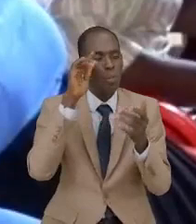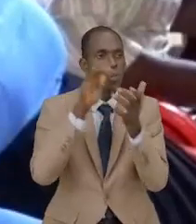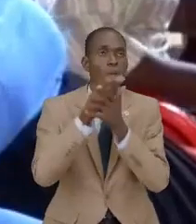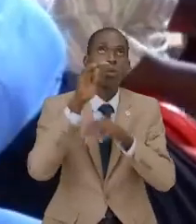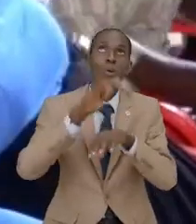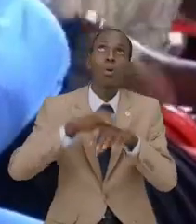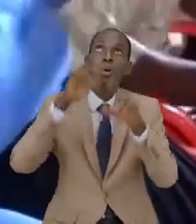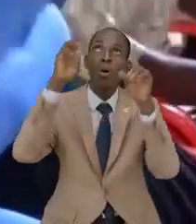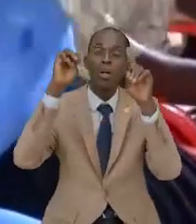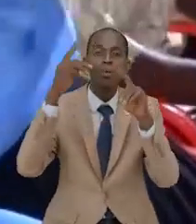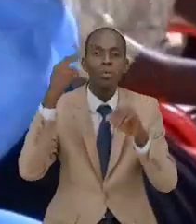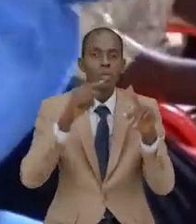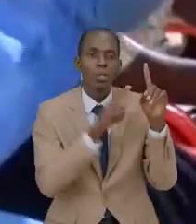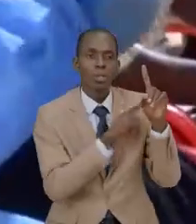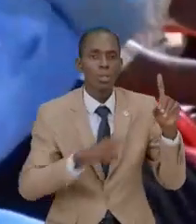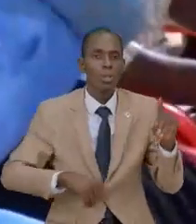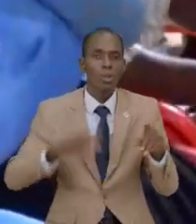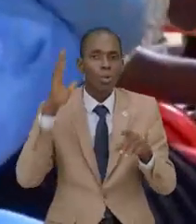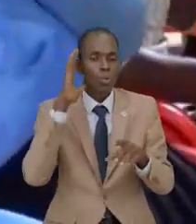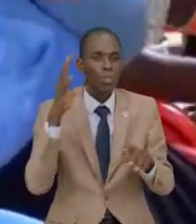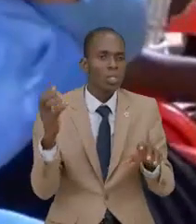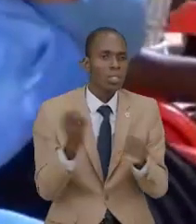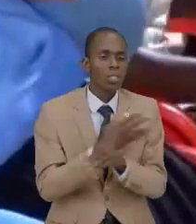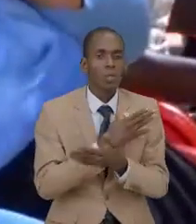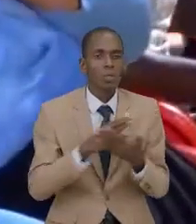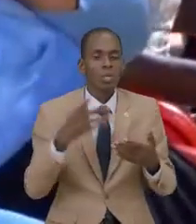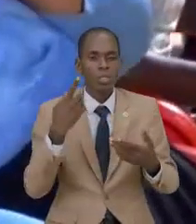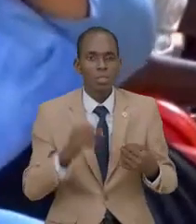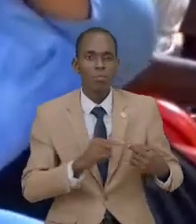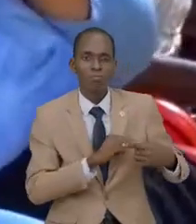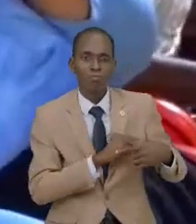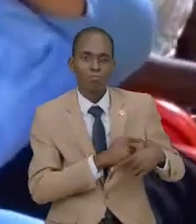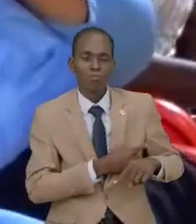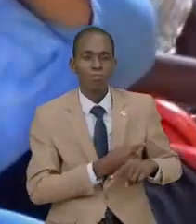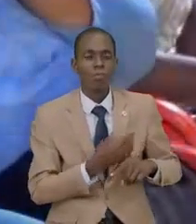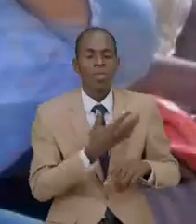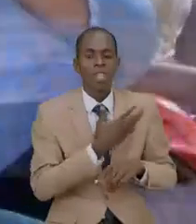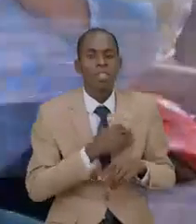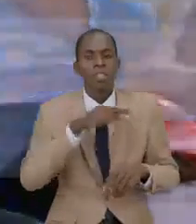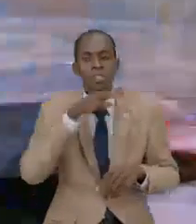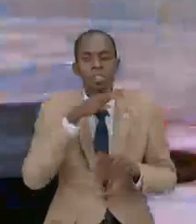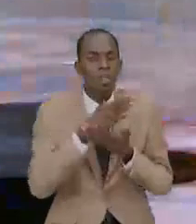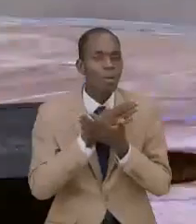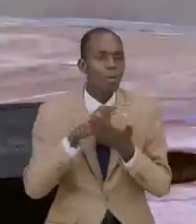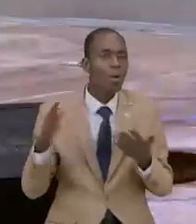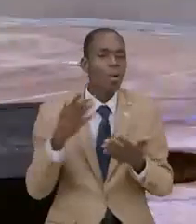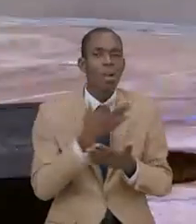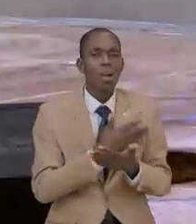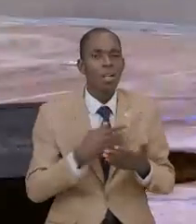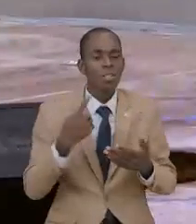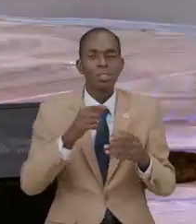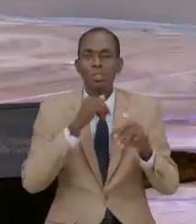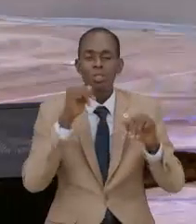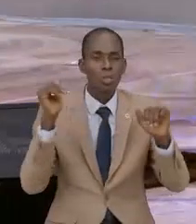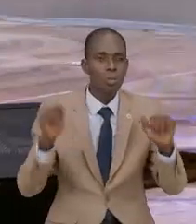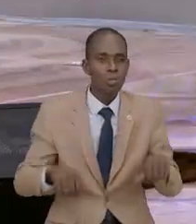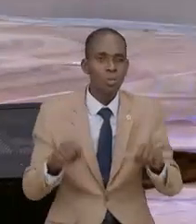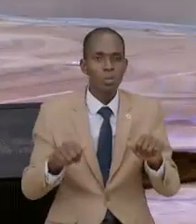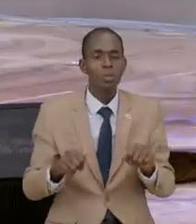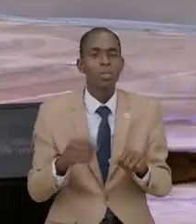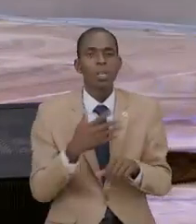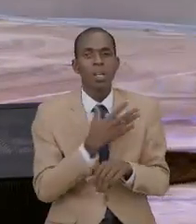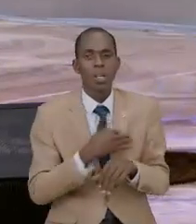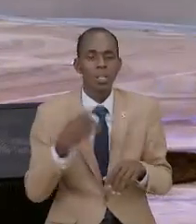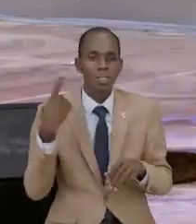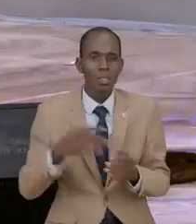Lord will take the guilt away, the condemnation away, the dirt away, and the impossibilities and